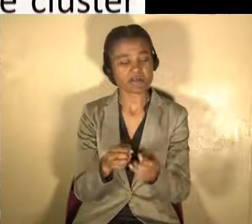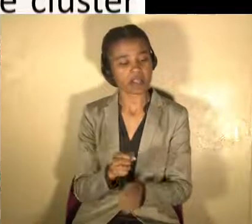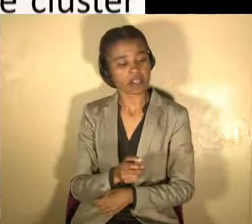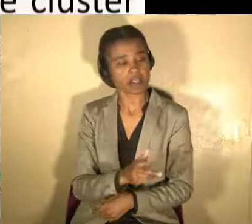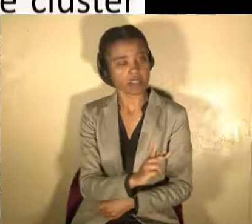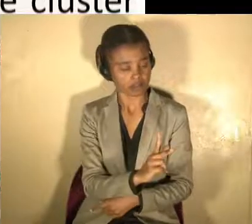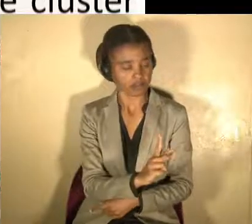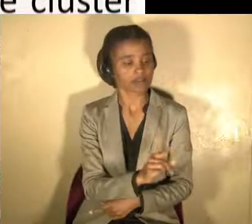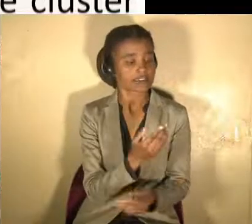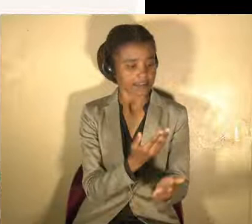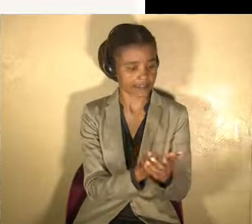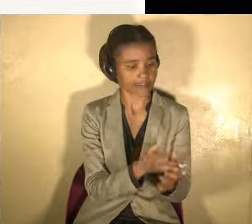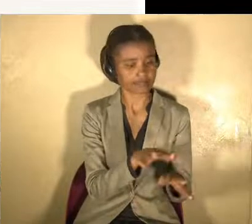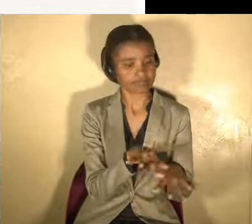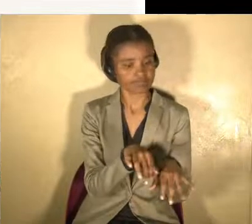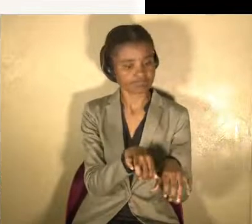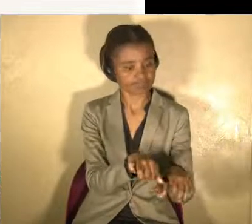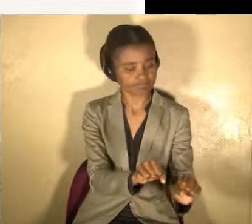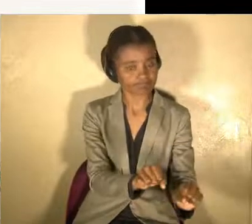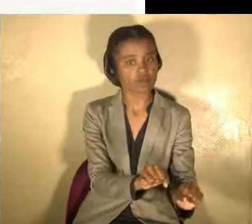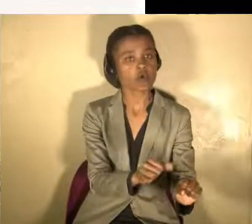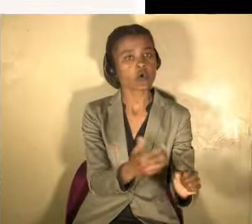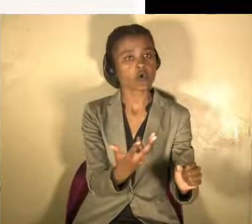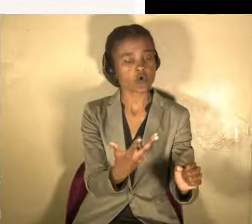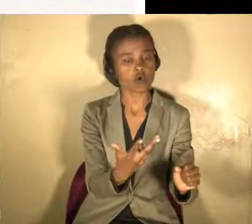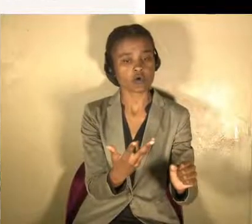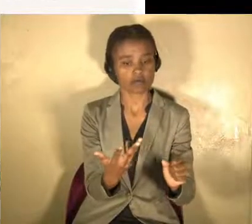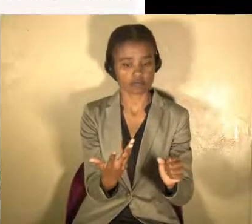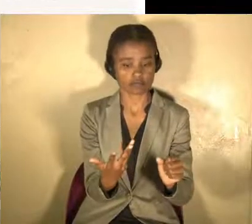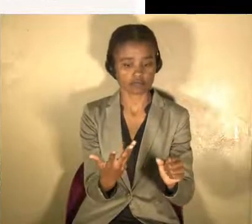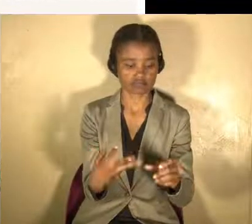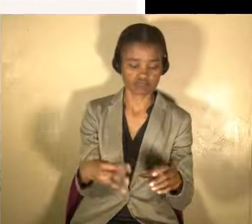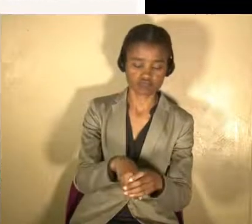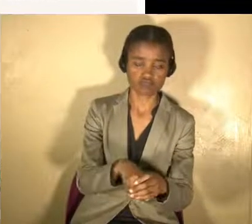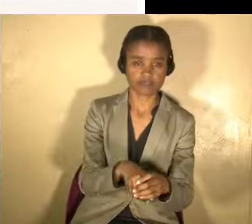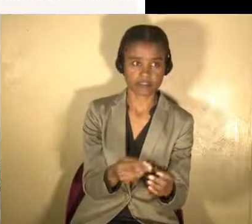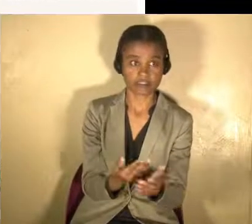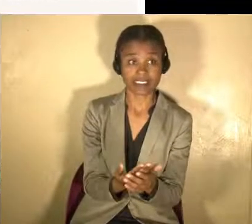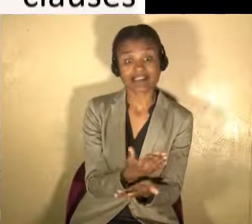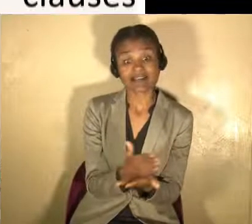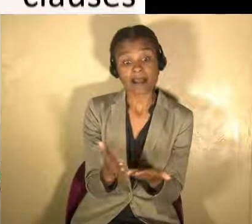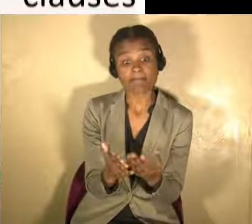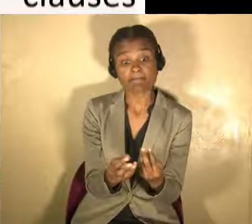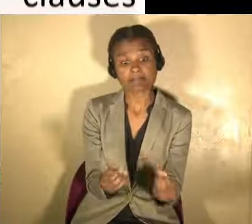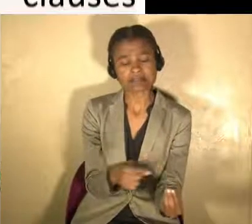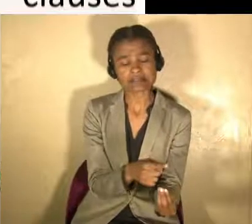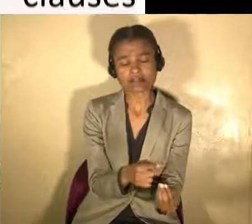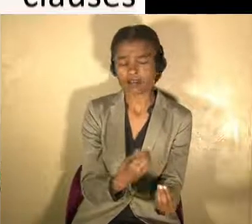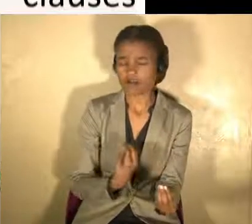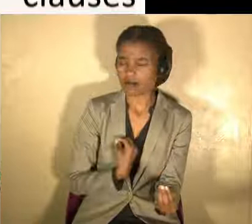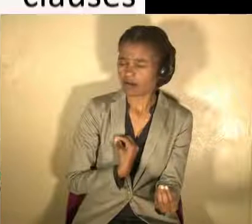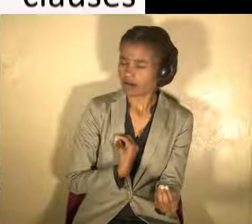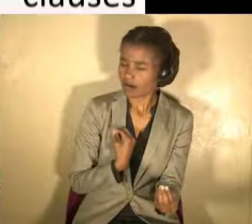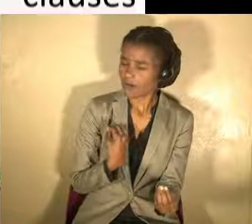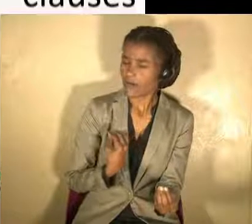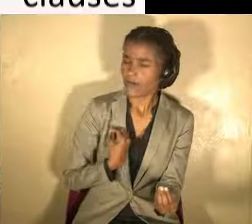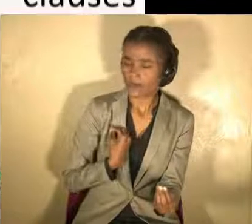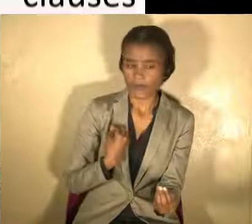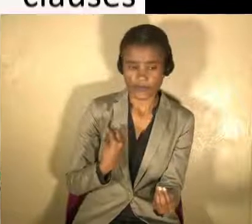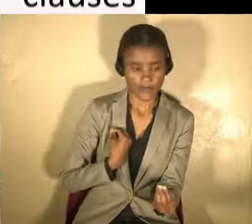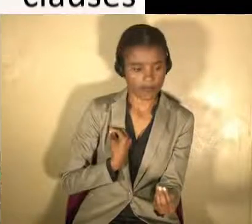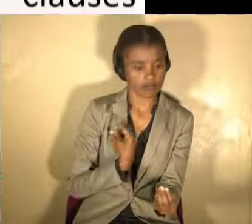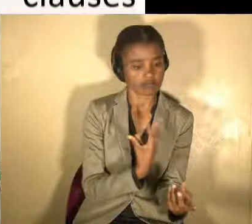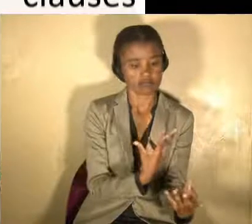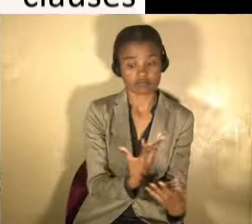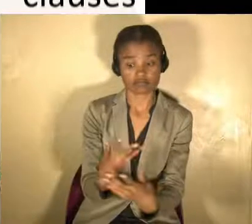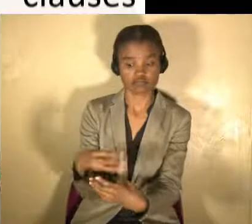children that would go through a foster care system whilst they are still very young, whereas, and actually one would